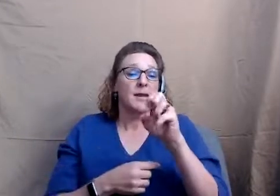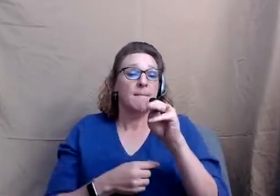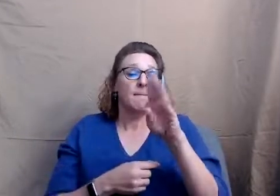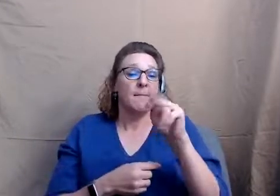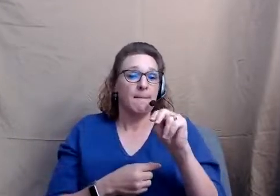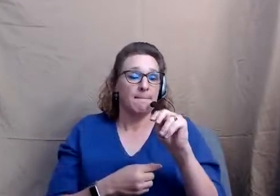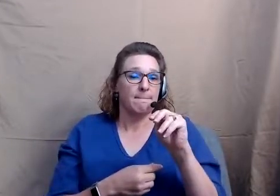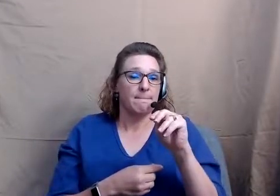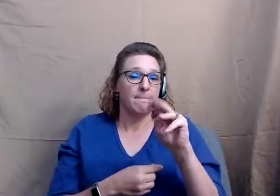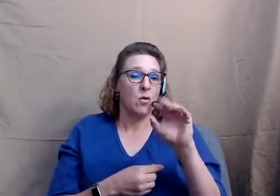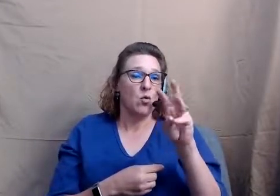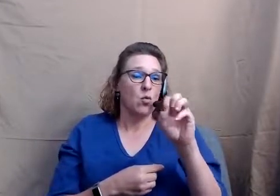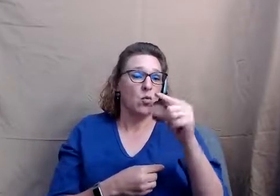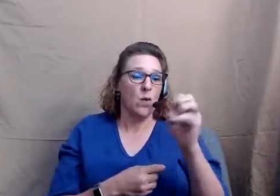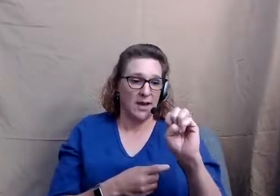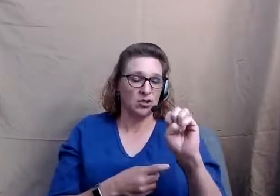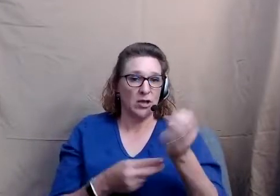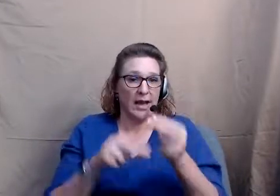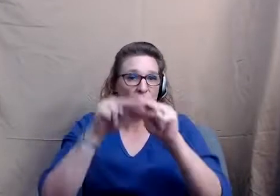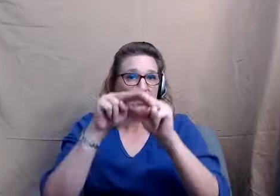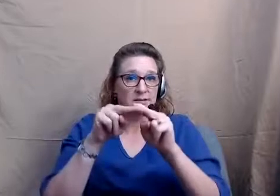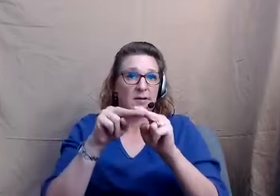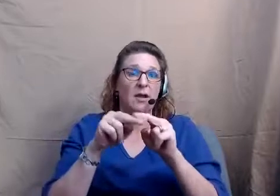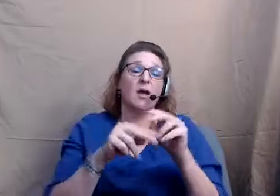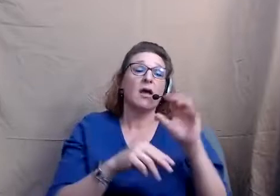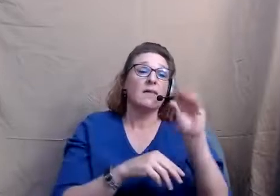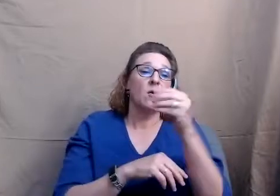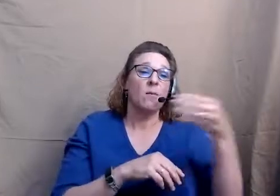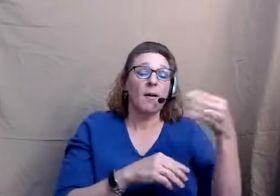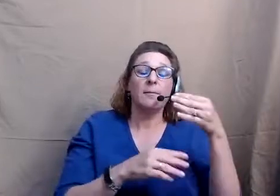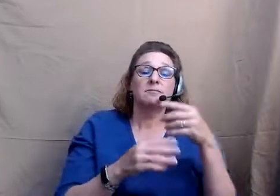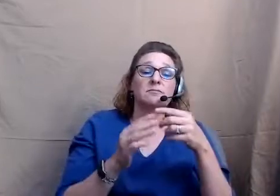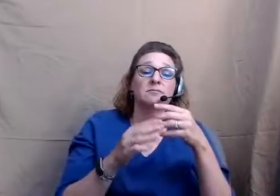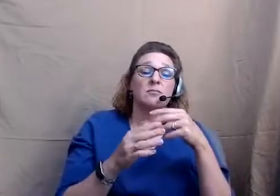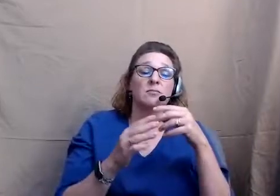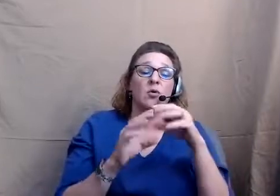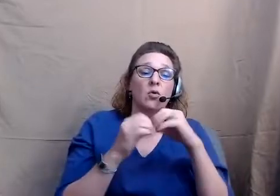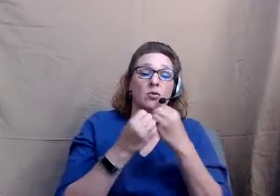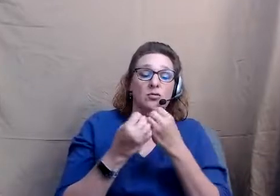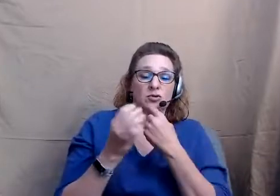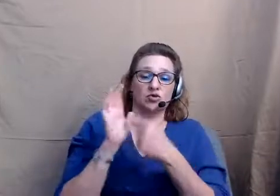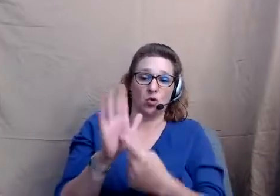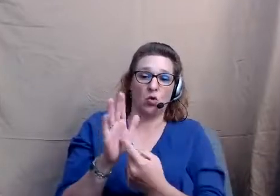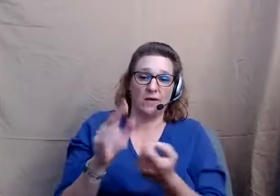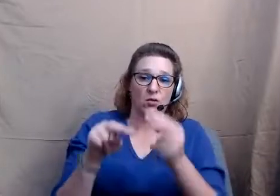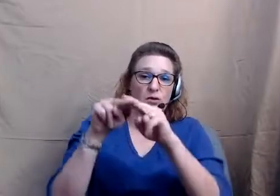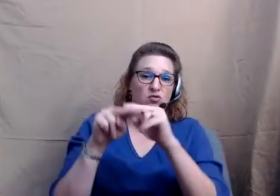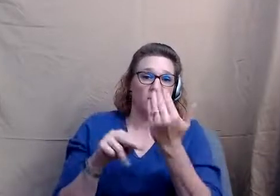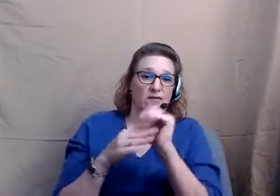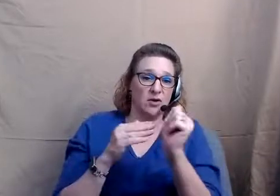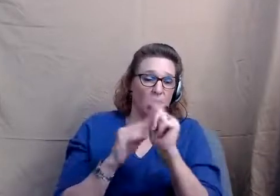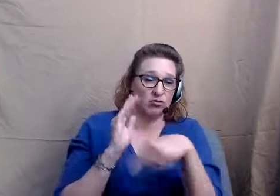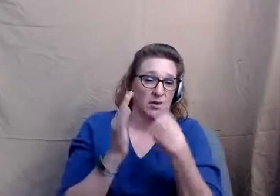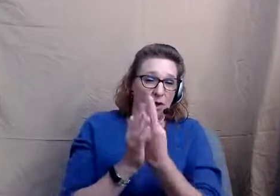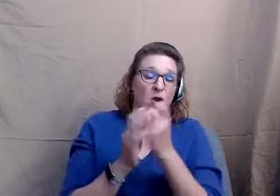did a study that showed you could decrease crime significantly if you increased the minimum wage to $15 an hour. So those kinds